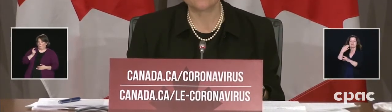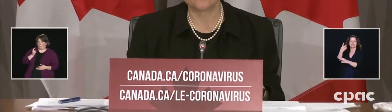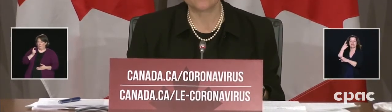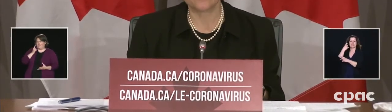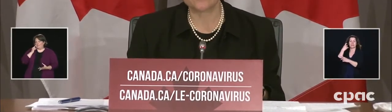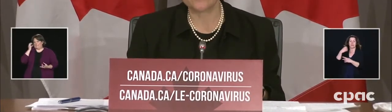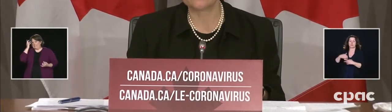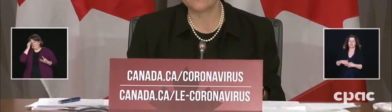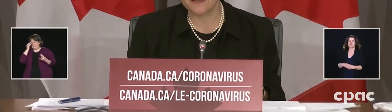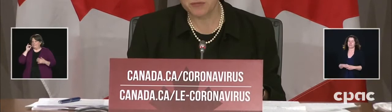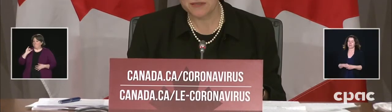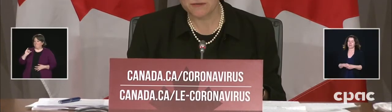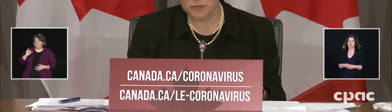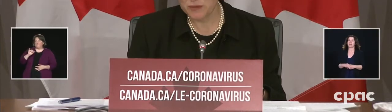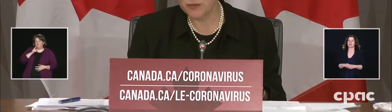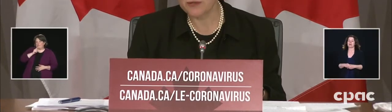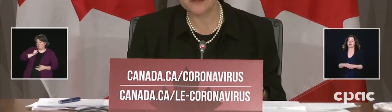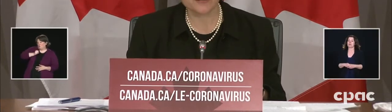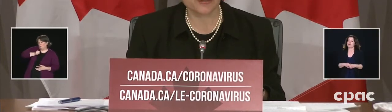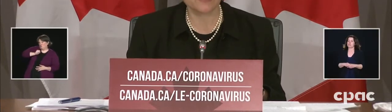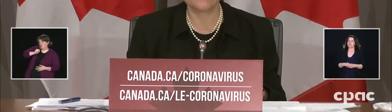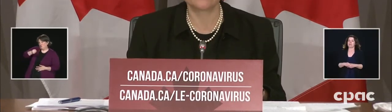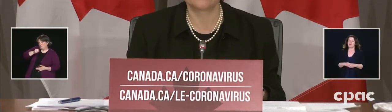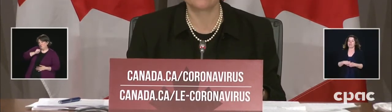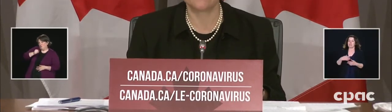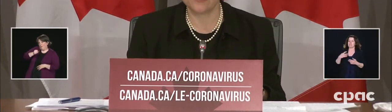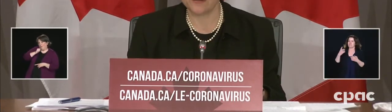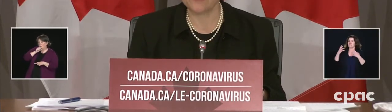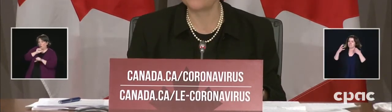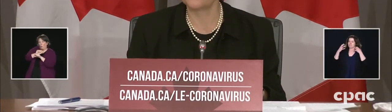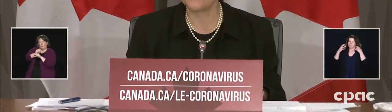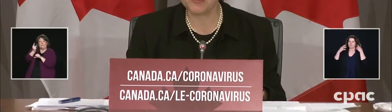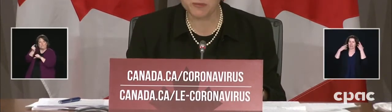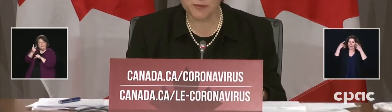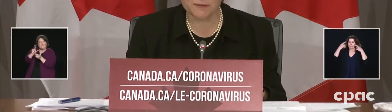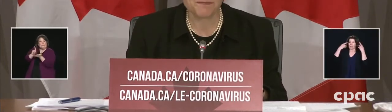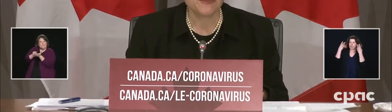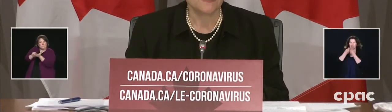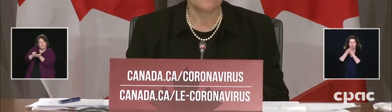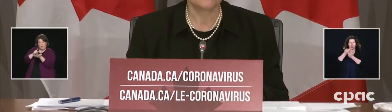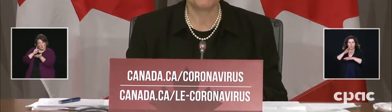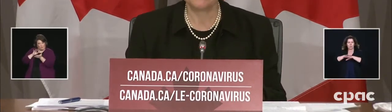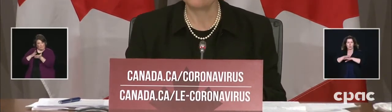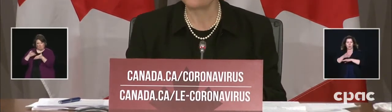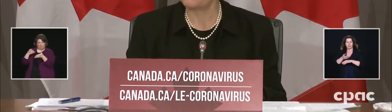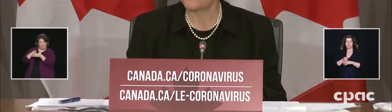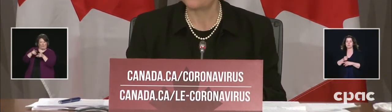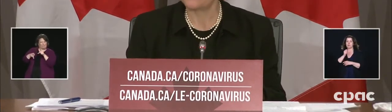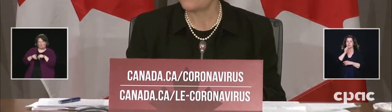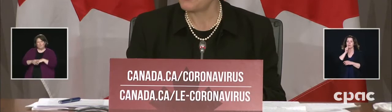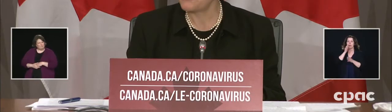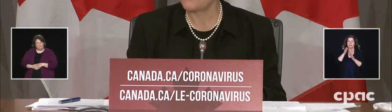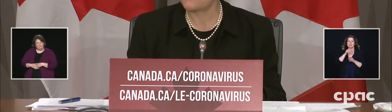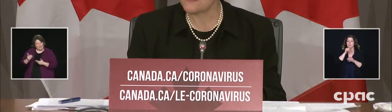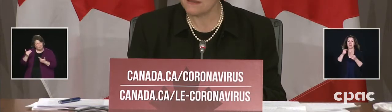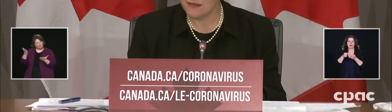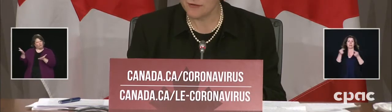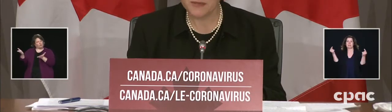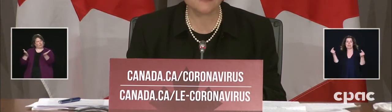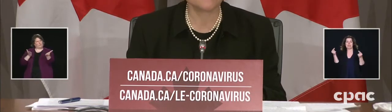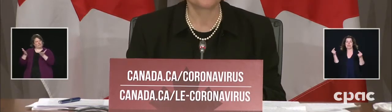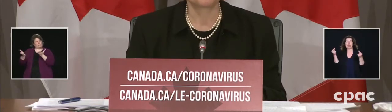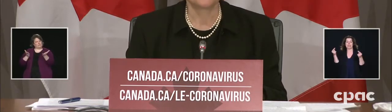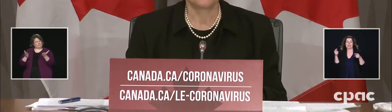Journalists are not the enemies of the people. Journalists serve the people. Speaking from my own experience